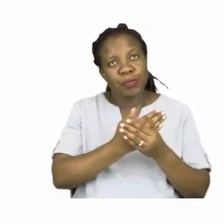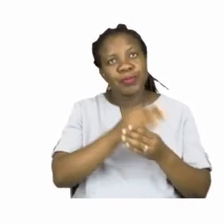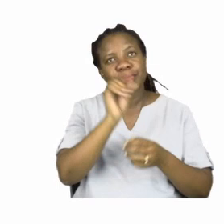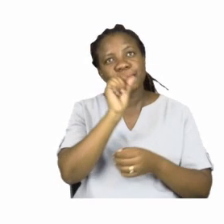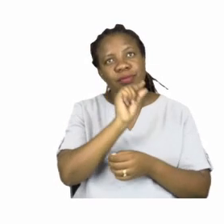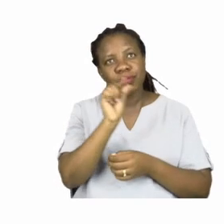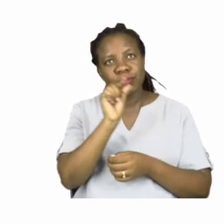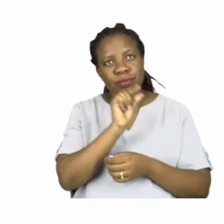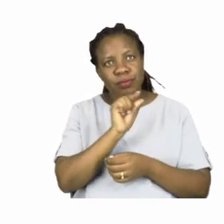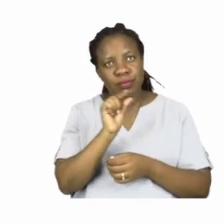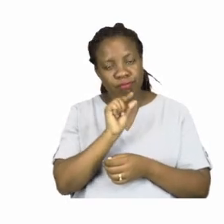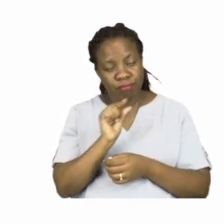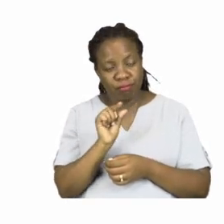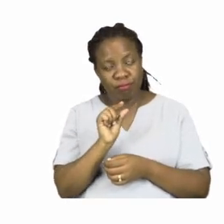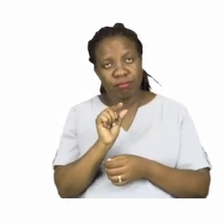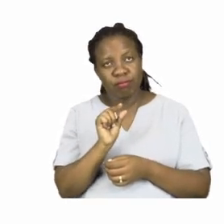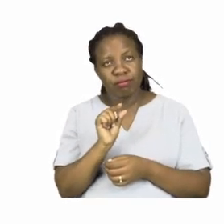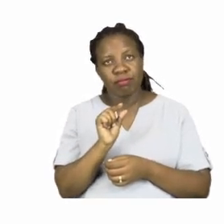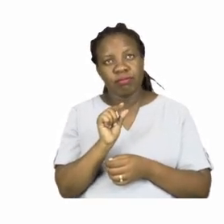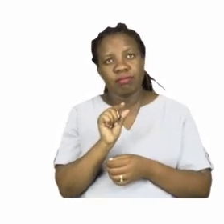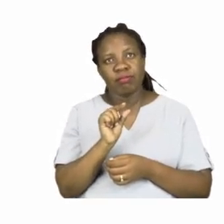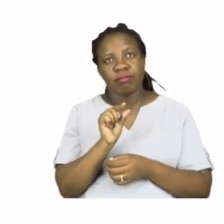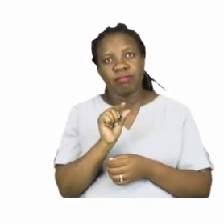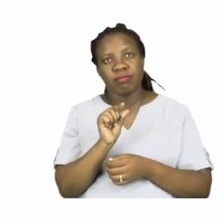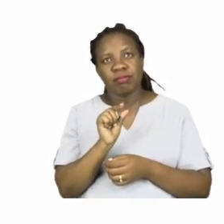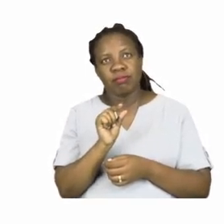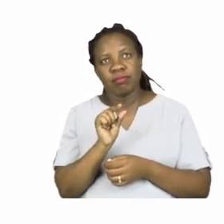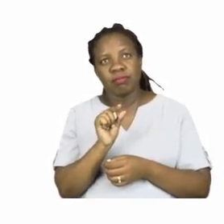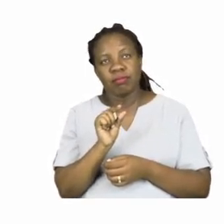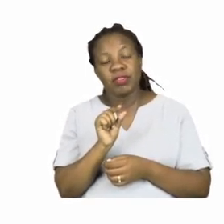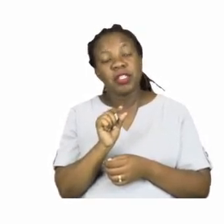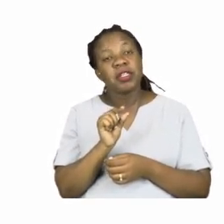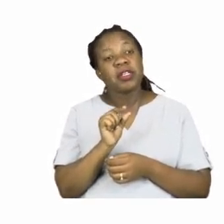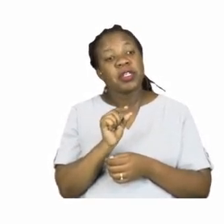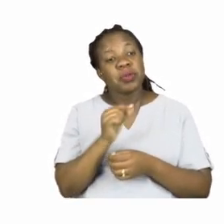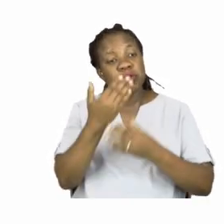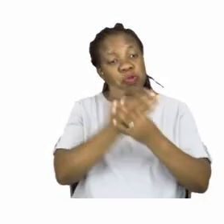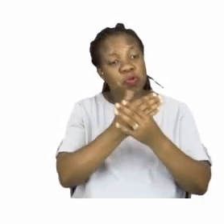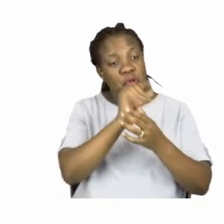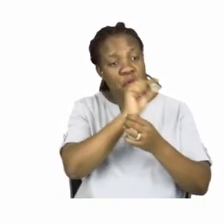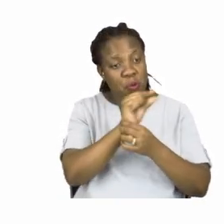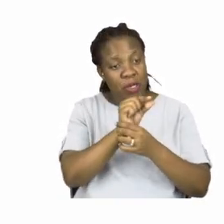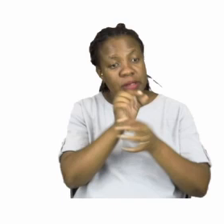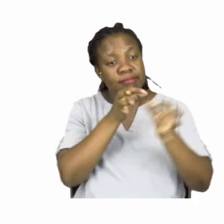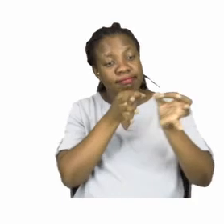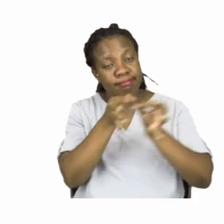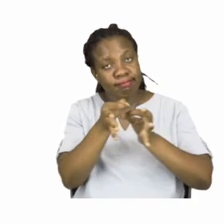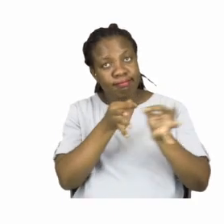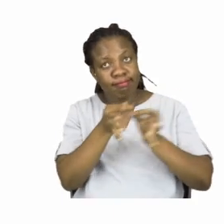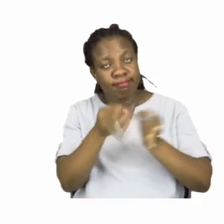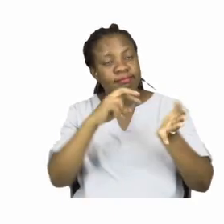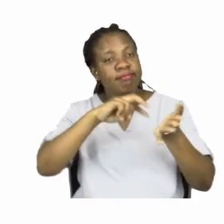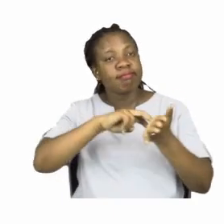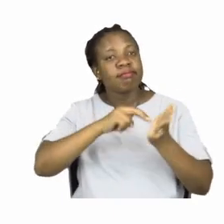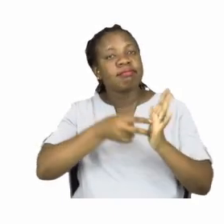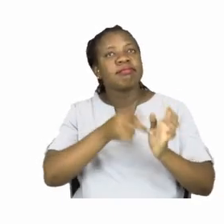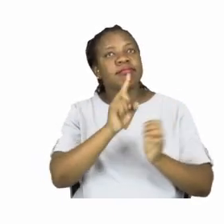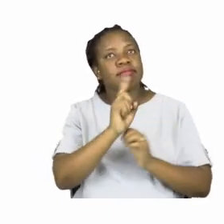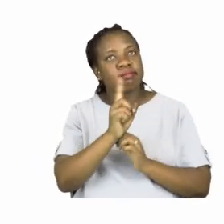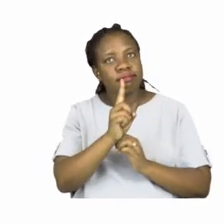a little bit different. We're going to define the following vocabulary words, but also give